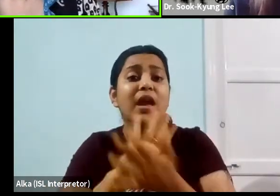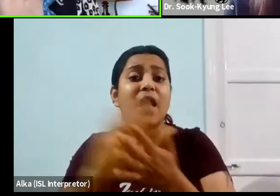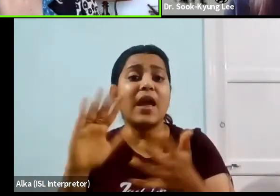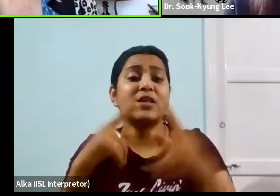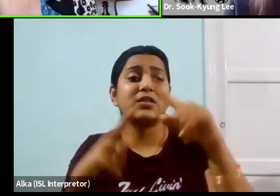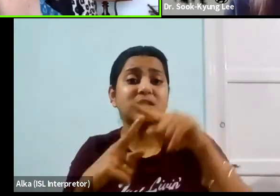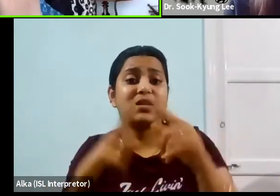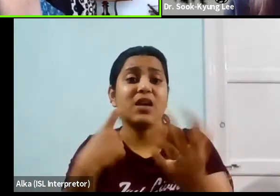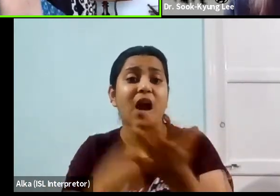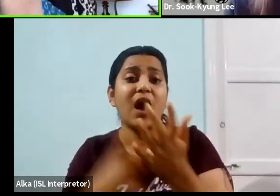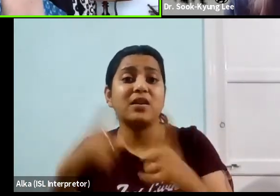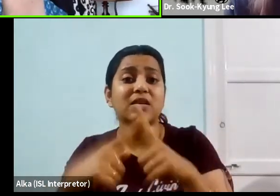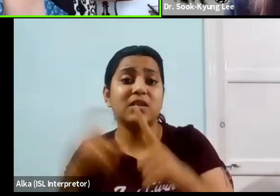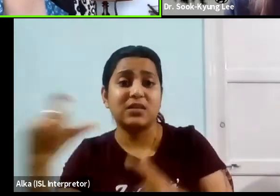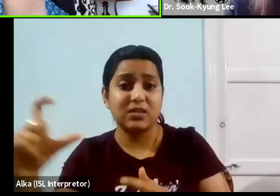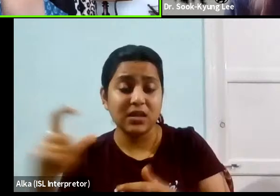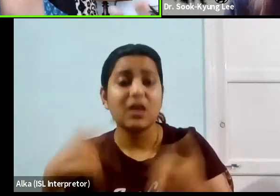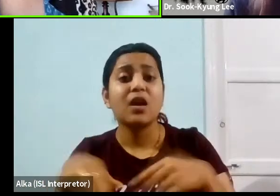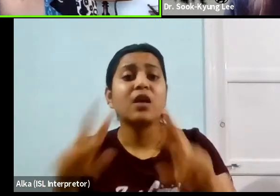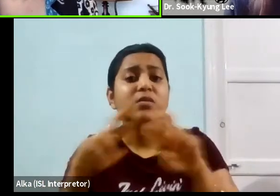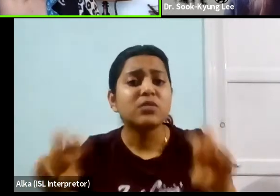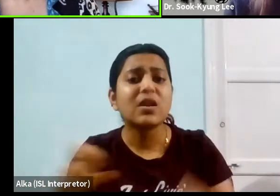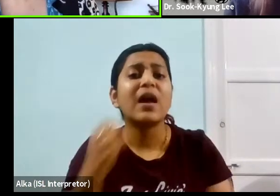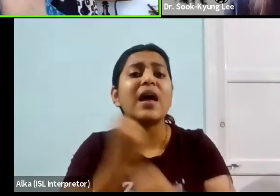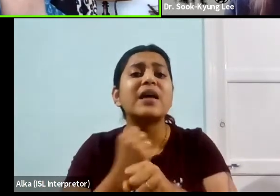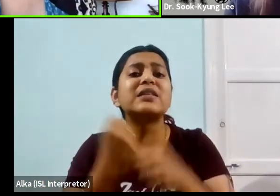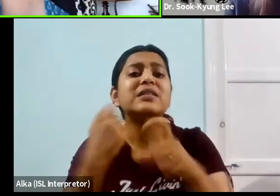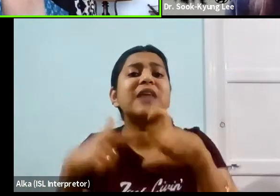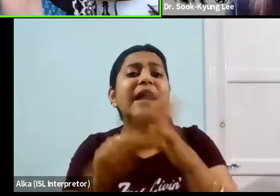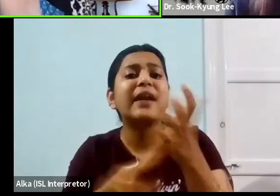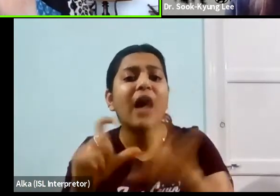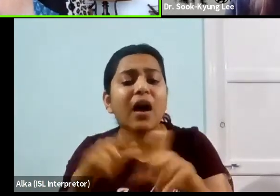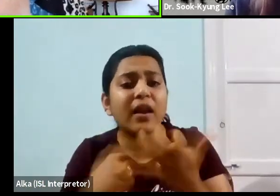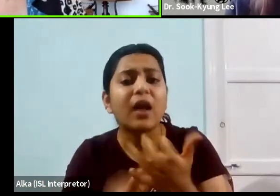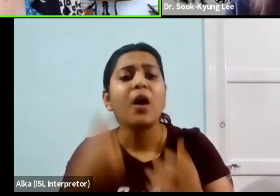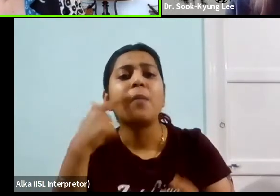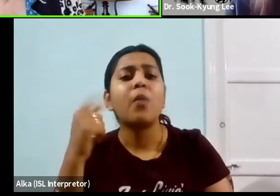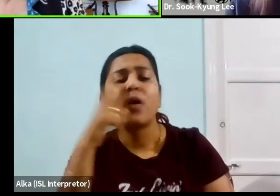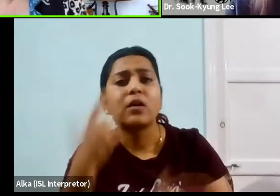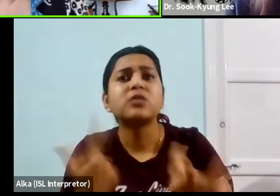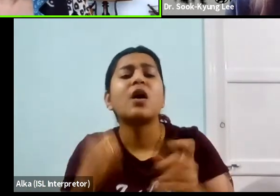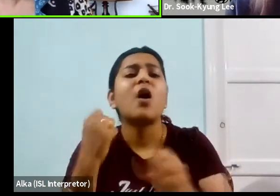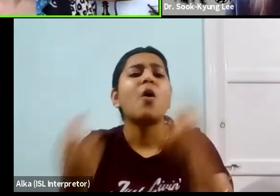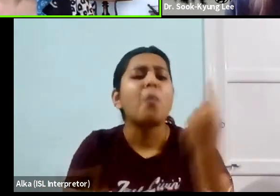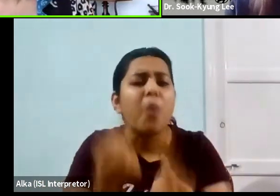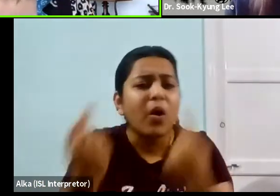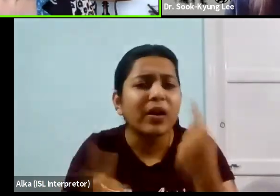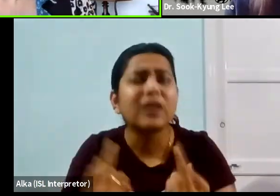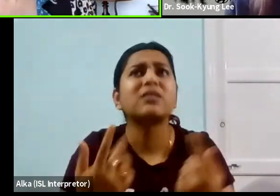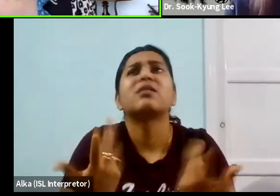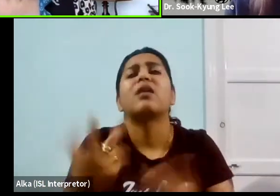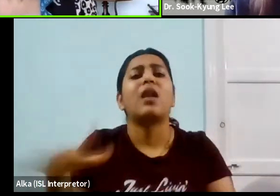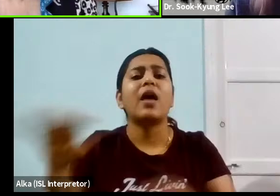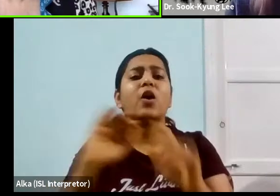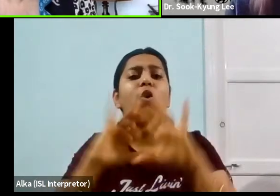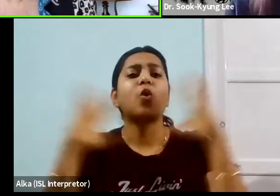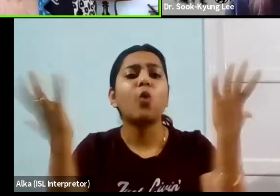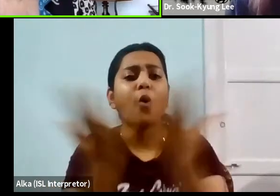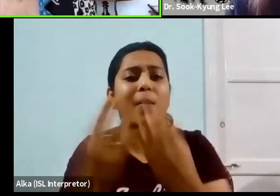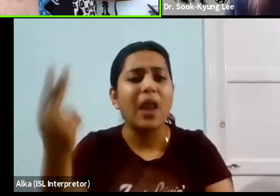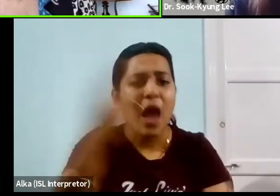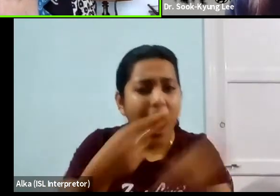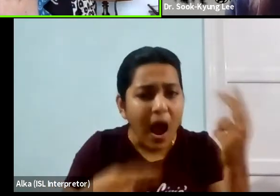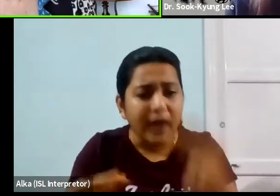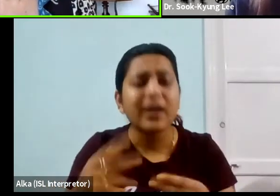HTRCT, and how it engenders curatorial questioning of the geopolitics of global art histories, as well as the